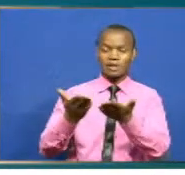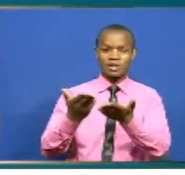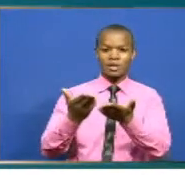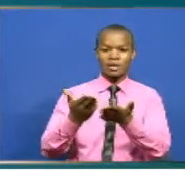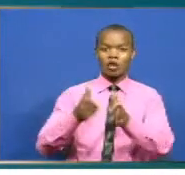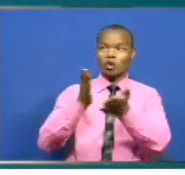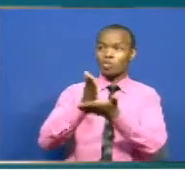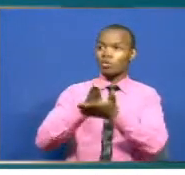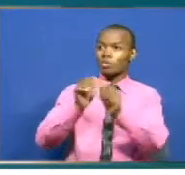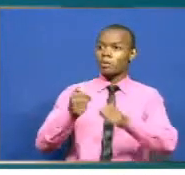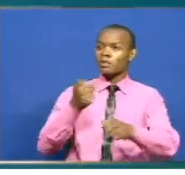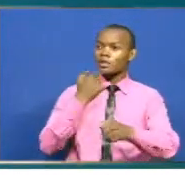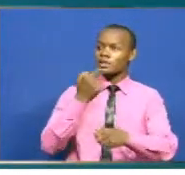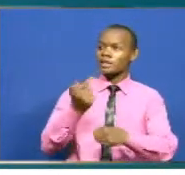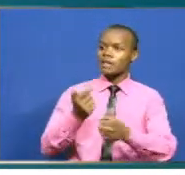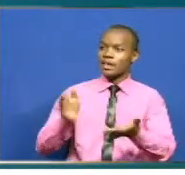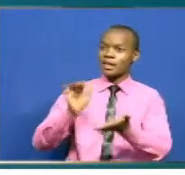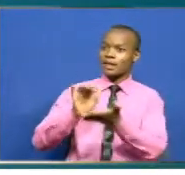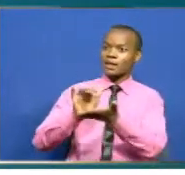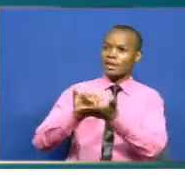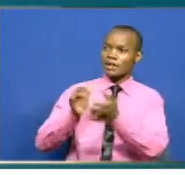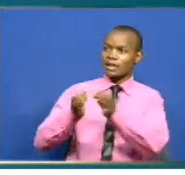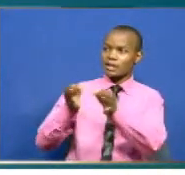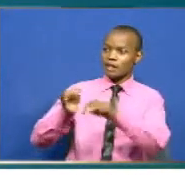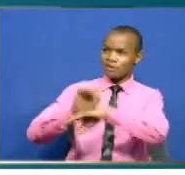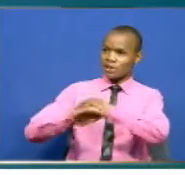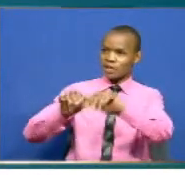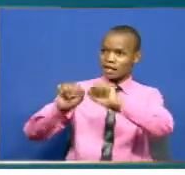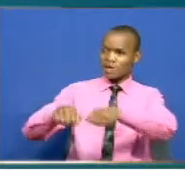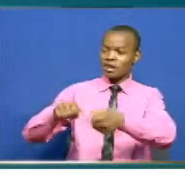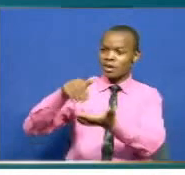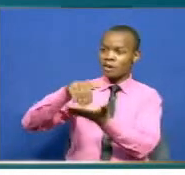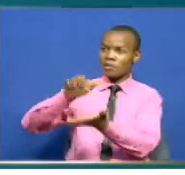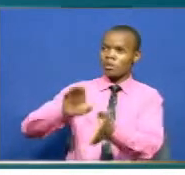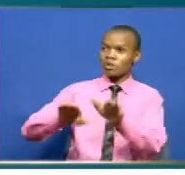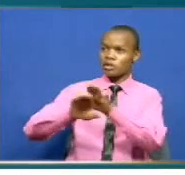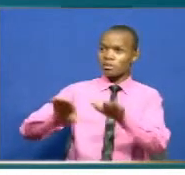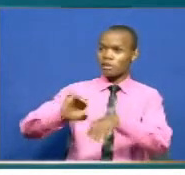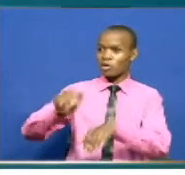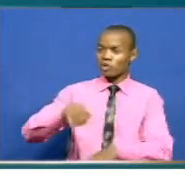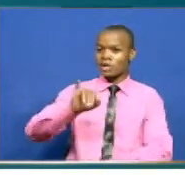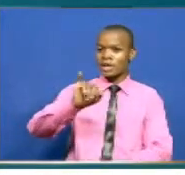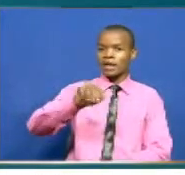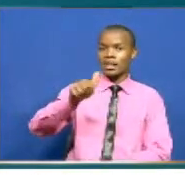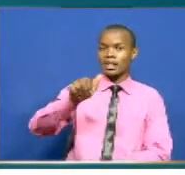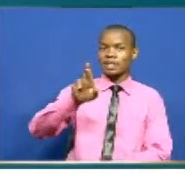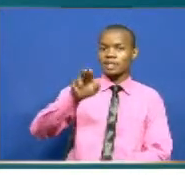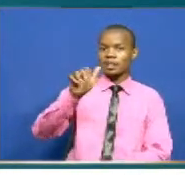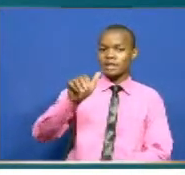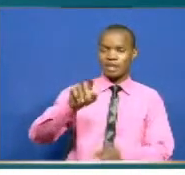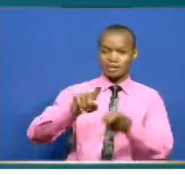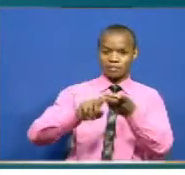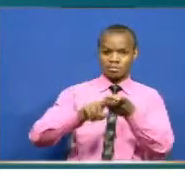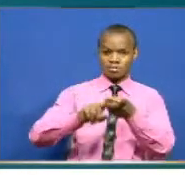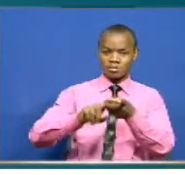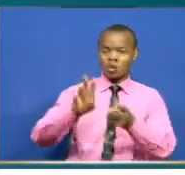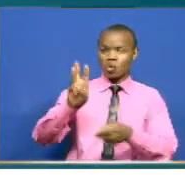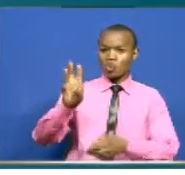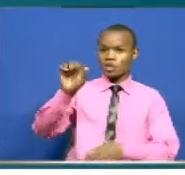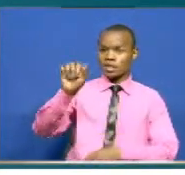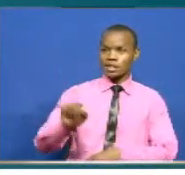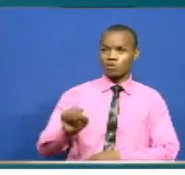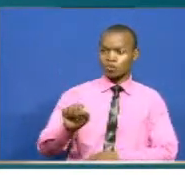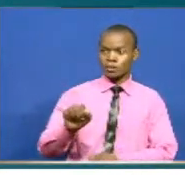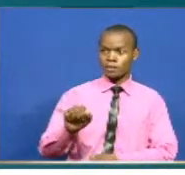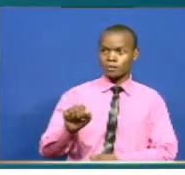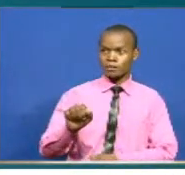that I will continue to insist that we get extra constituencies. Ijara and Wajir South need to be considered onto that. That is the point that you